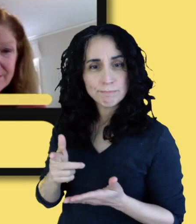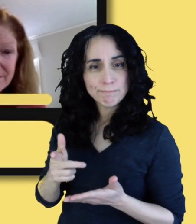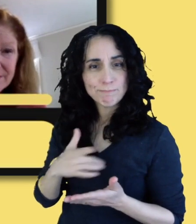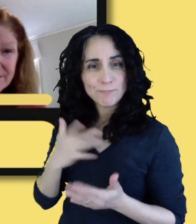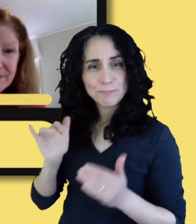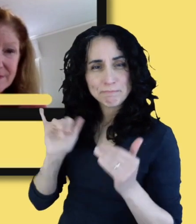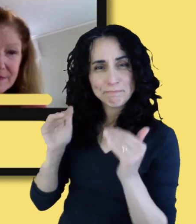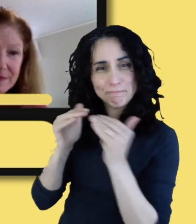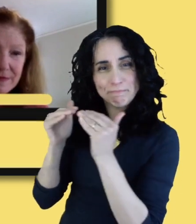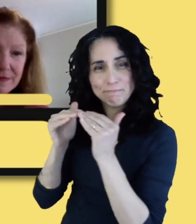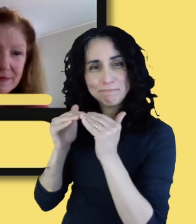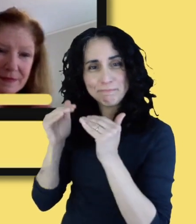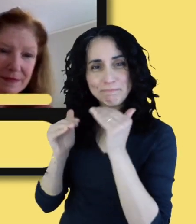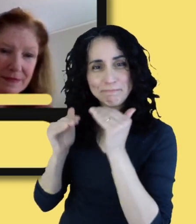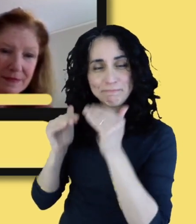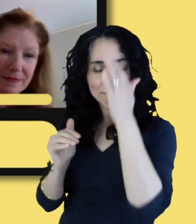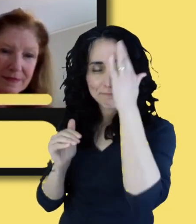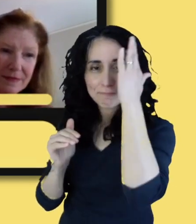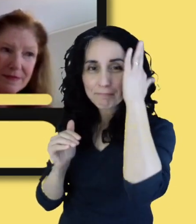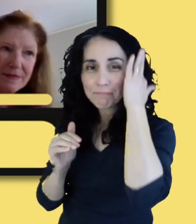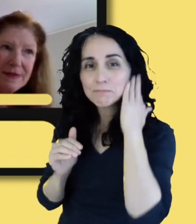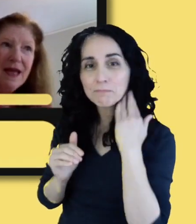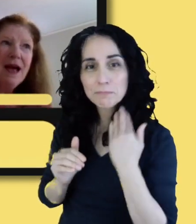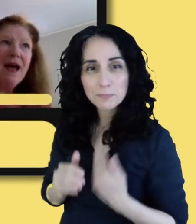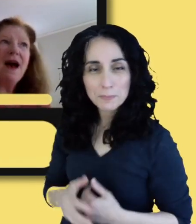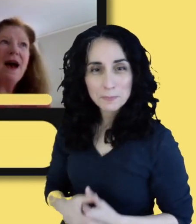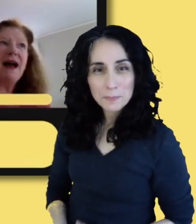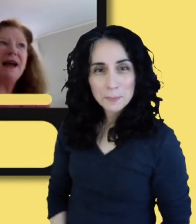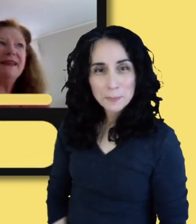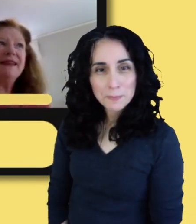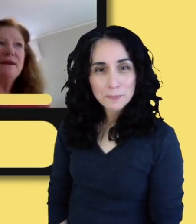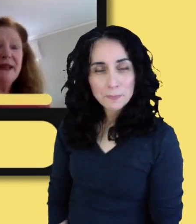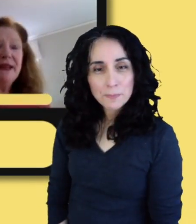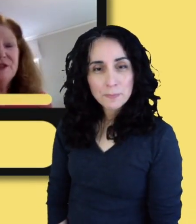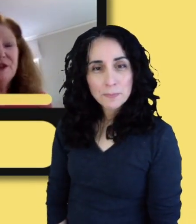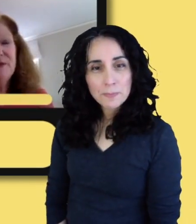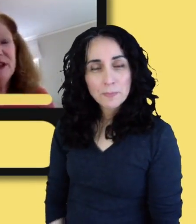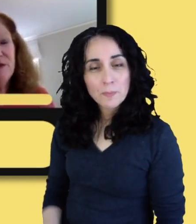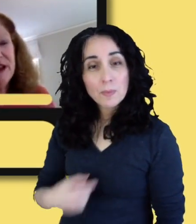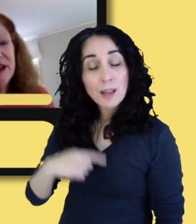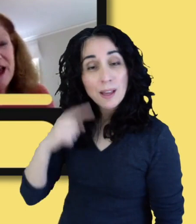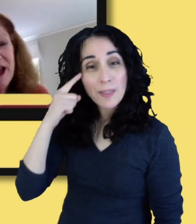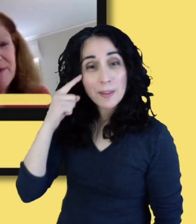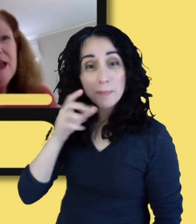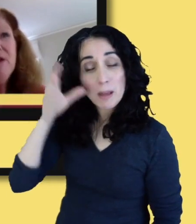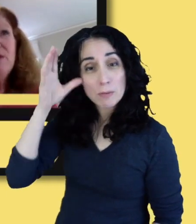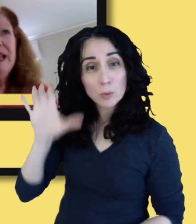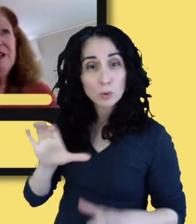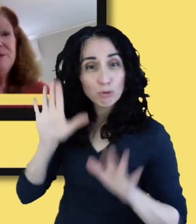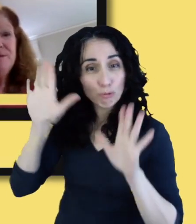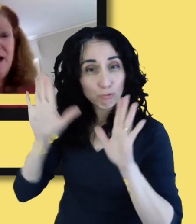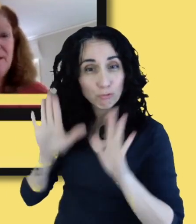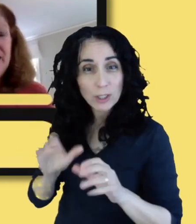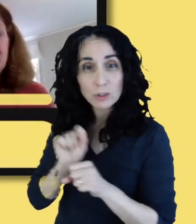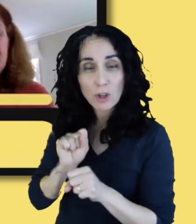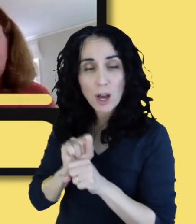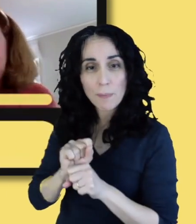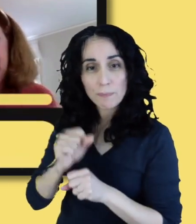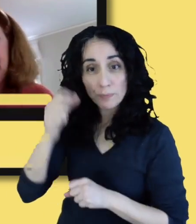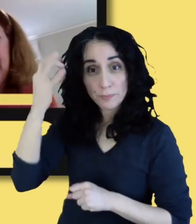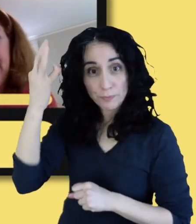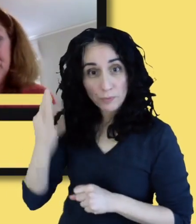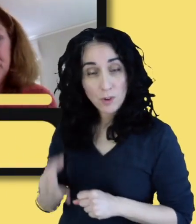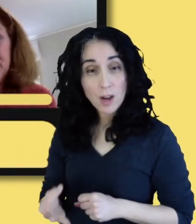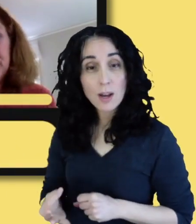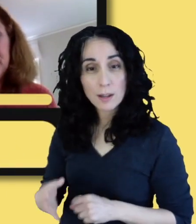find that it's an equal balance? I think the parents are doing a great job. Each